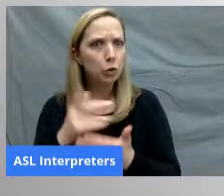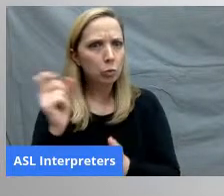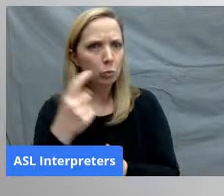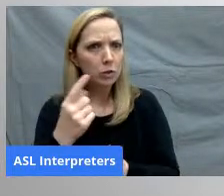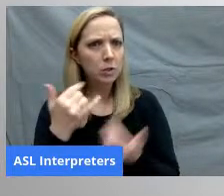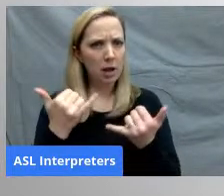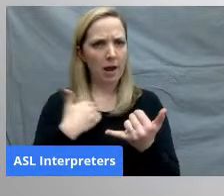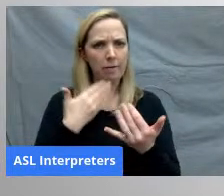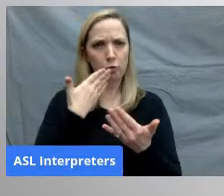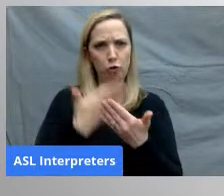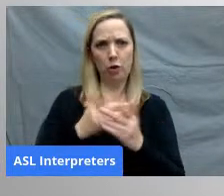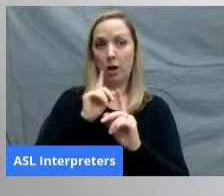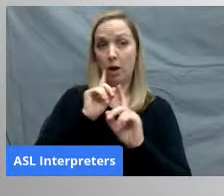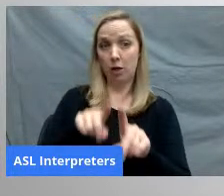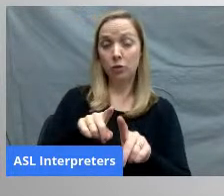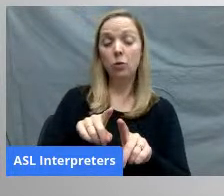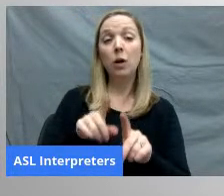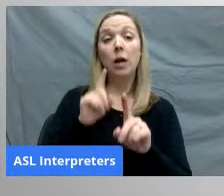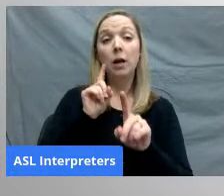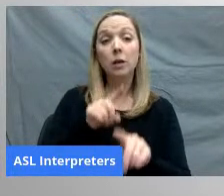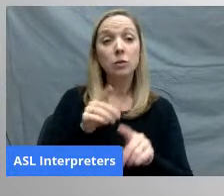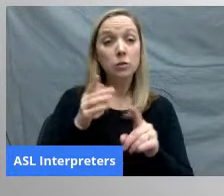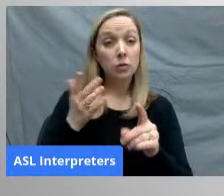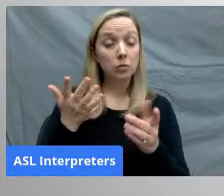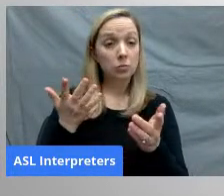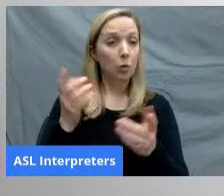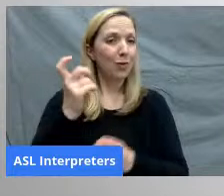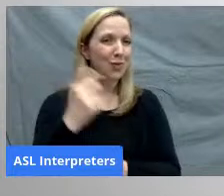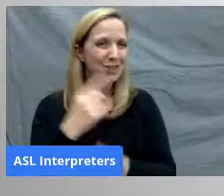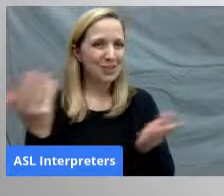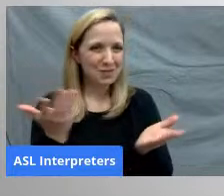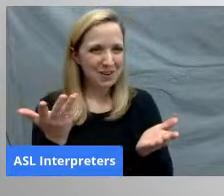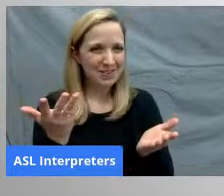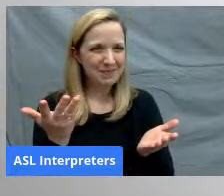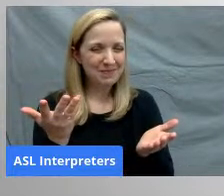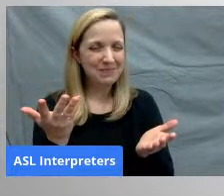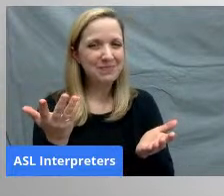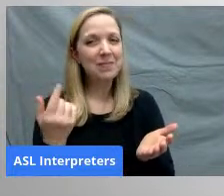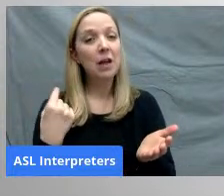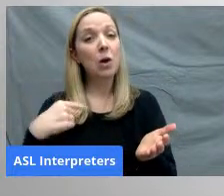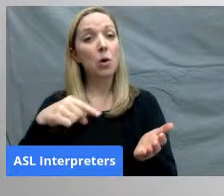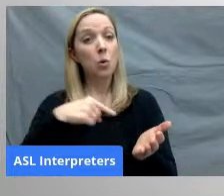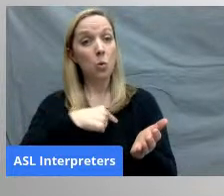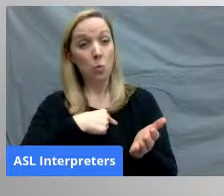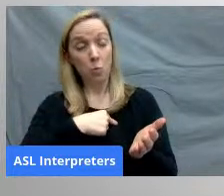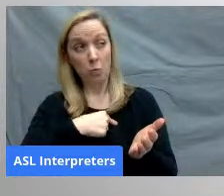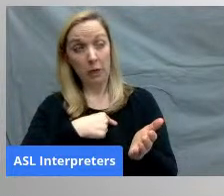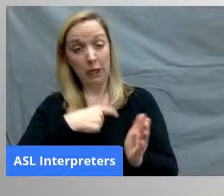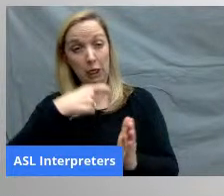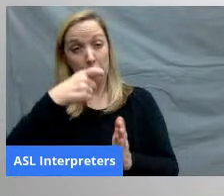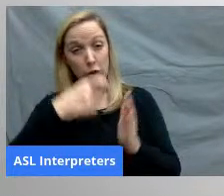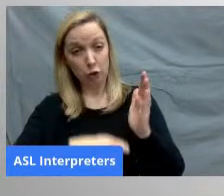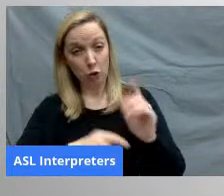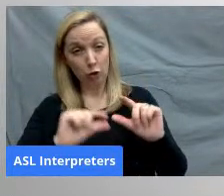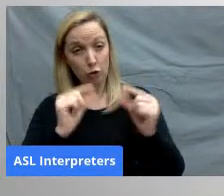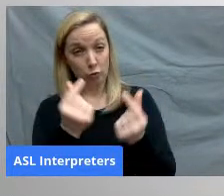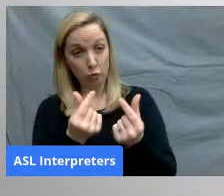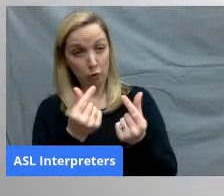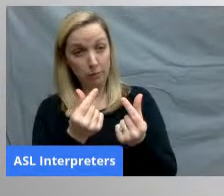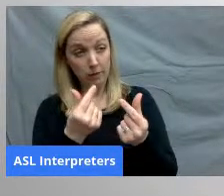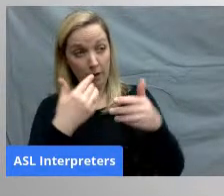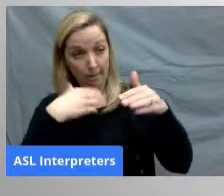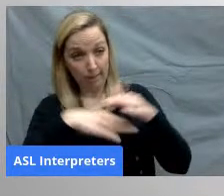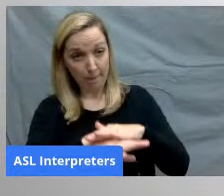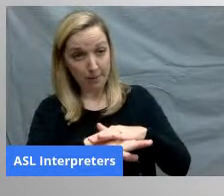which was, do we charge groups that want to come in the school and say help with literacy? So if they're